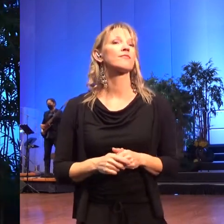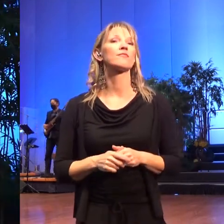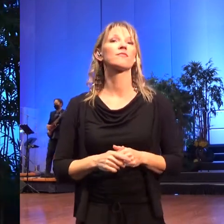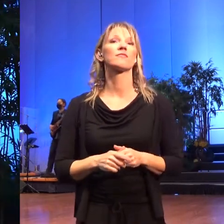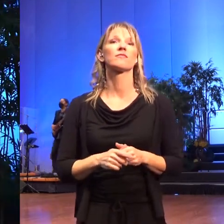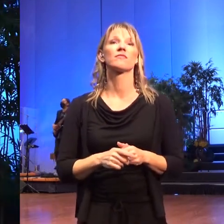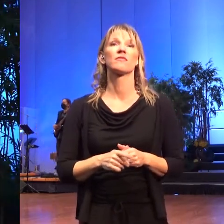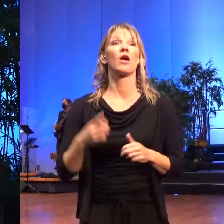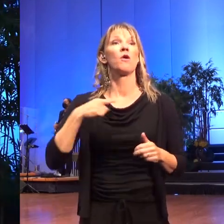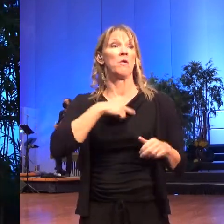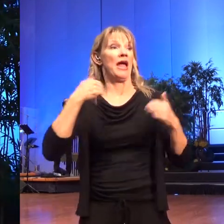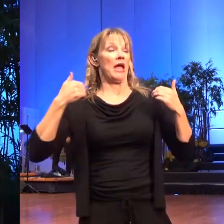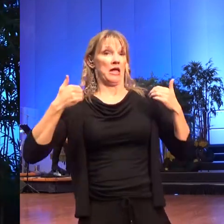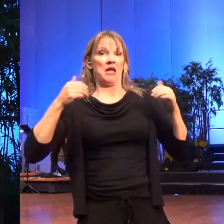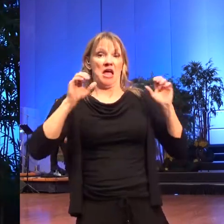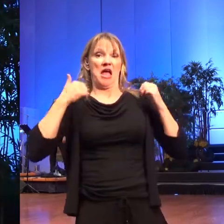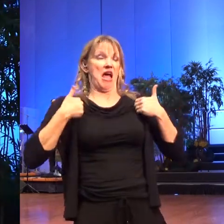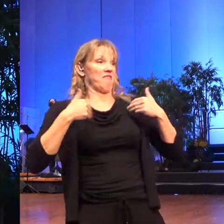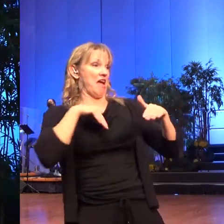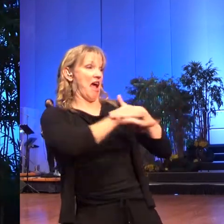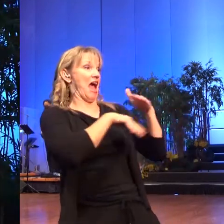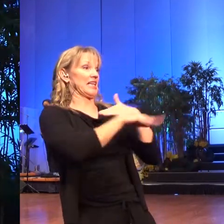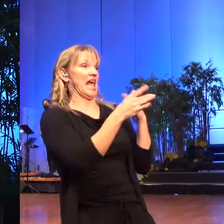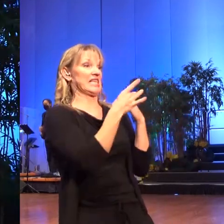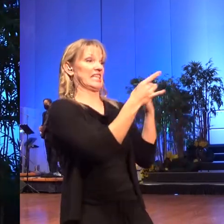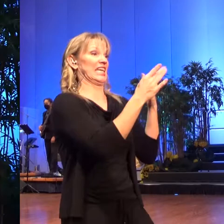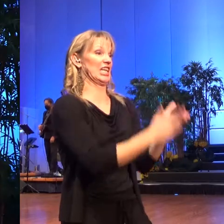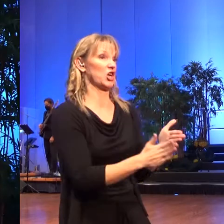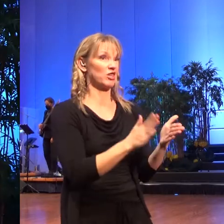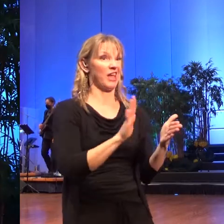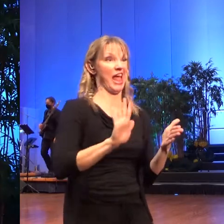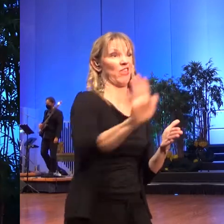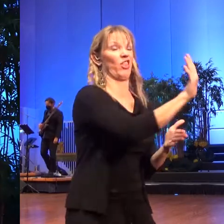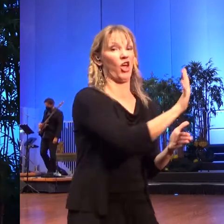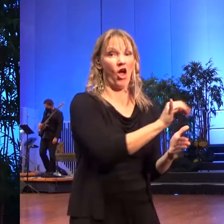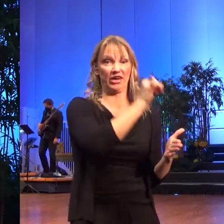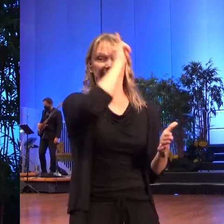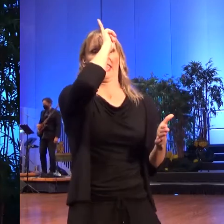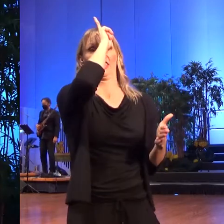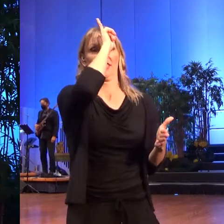access to our leaders and their ignorant sweets.